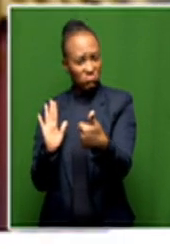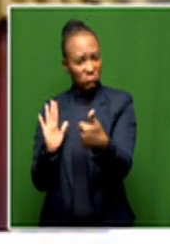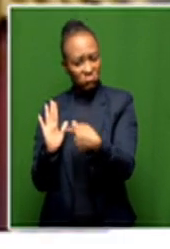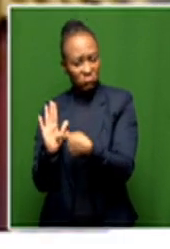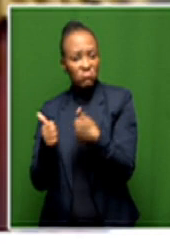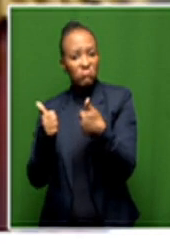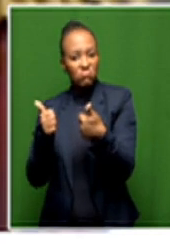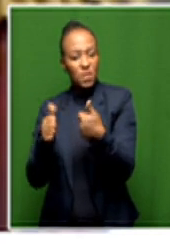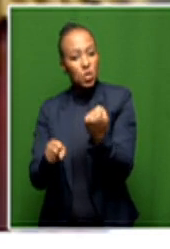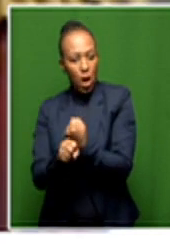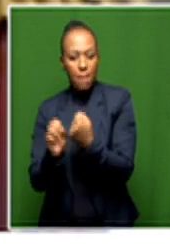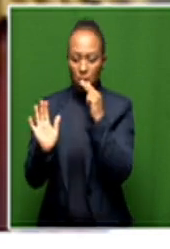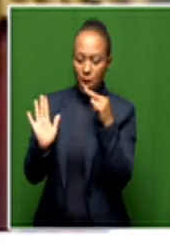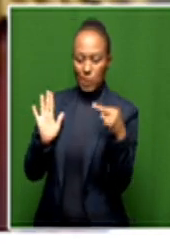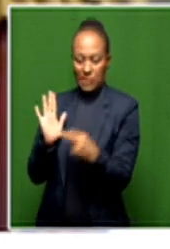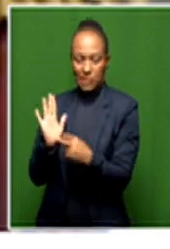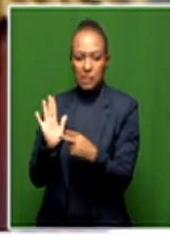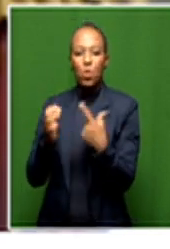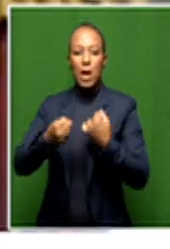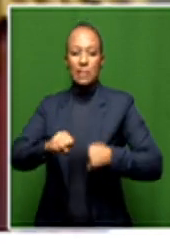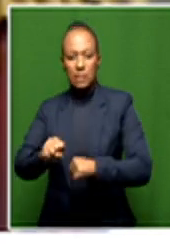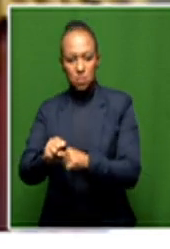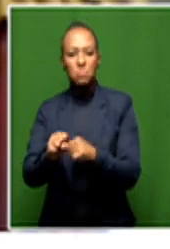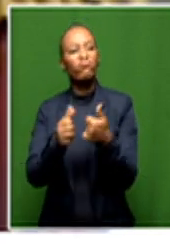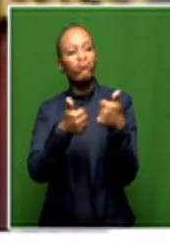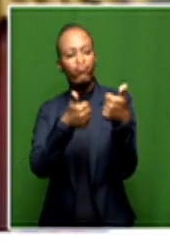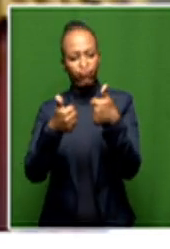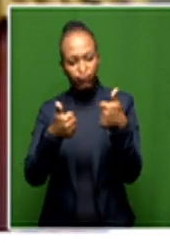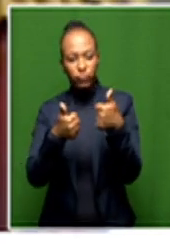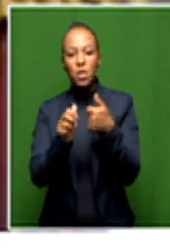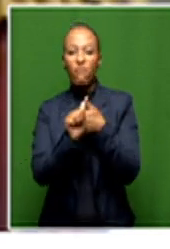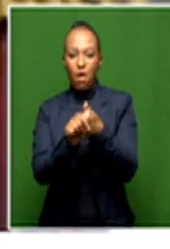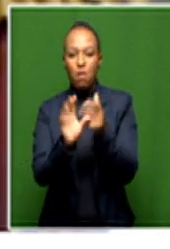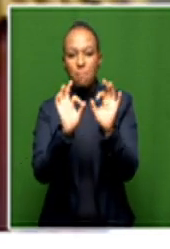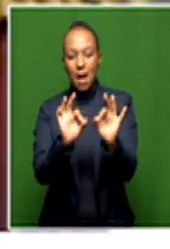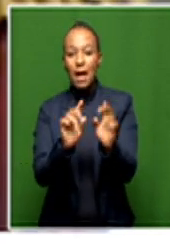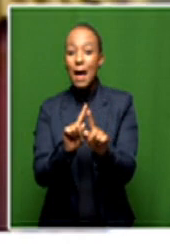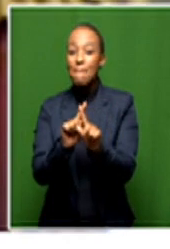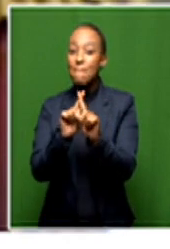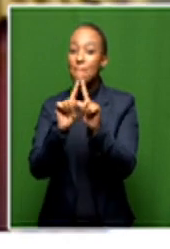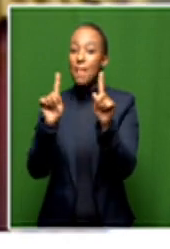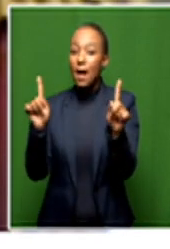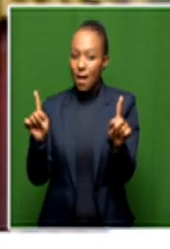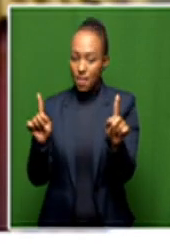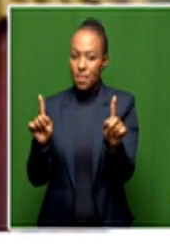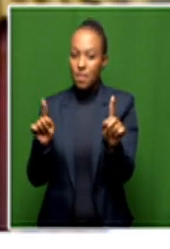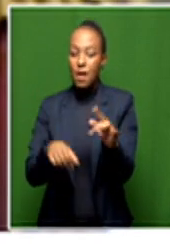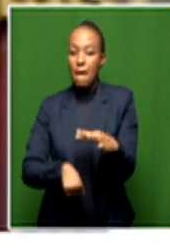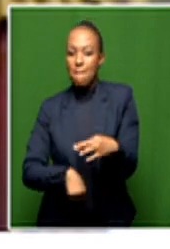workable, and it seems the right strategy is being followed on that. The problem is going to lie with